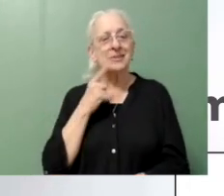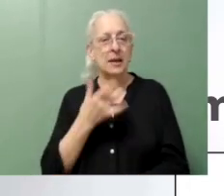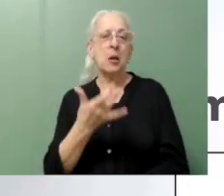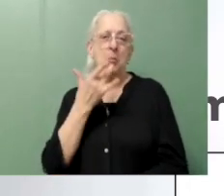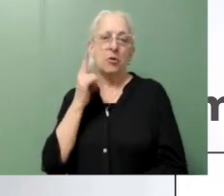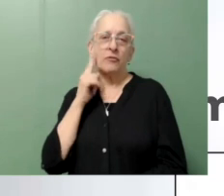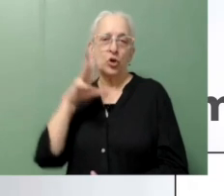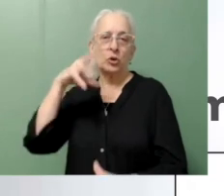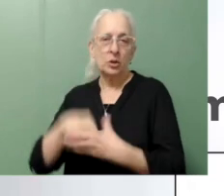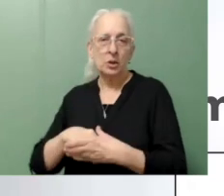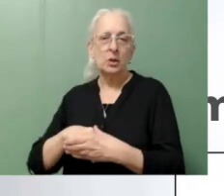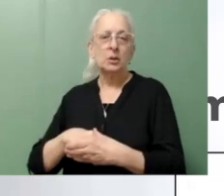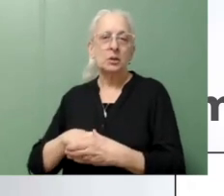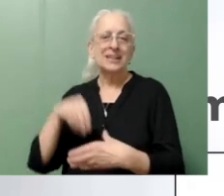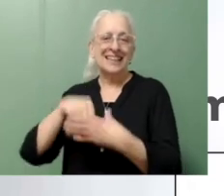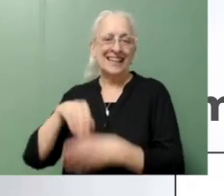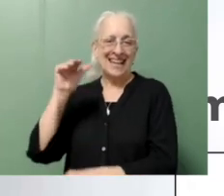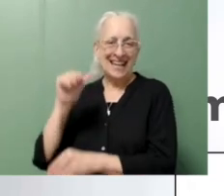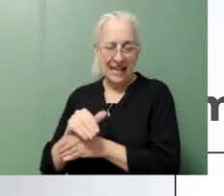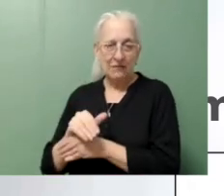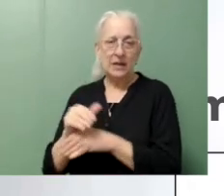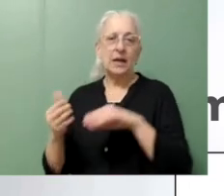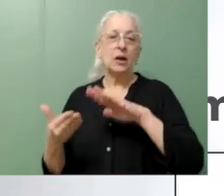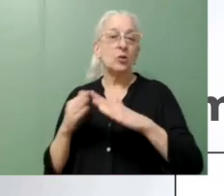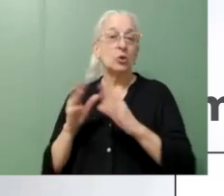to participate in evening community meetings online.